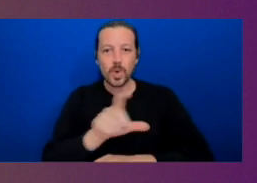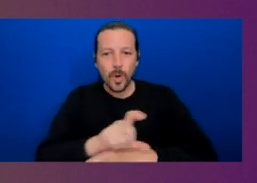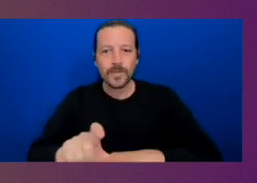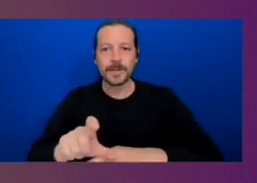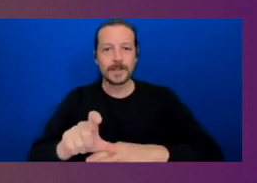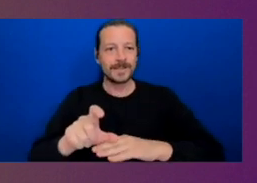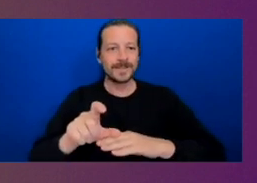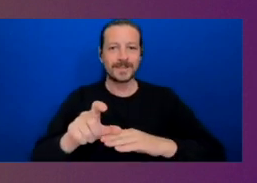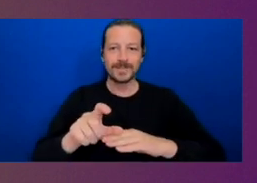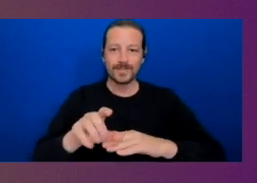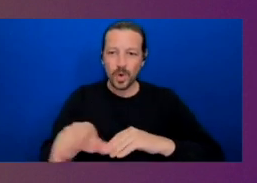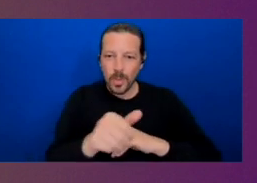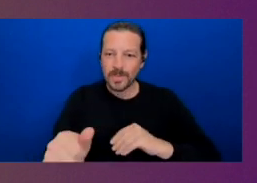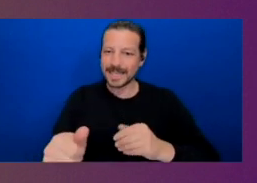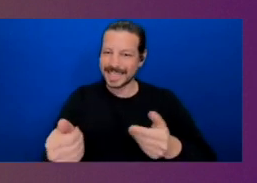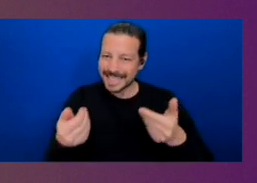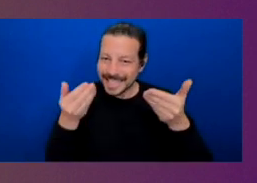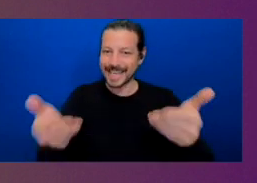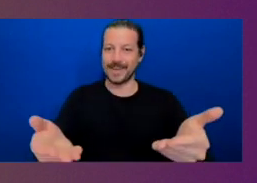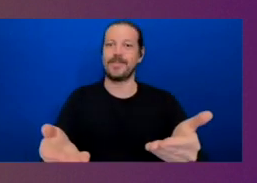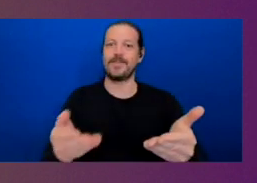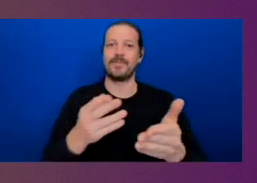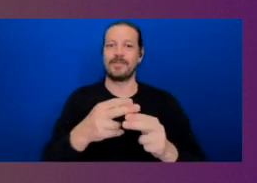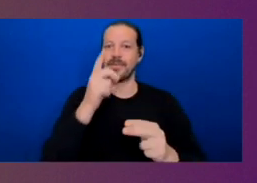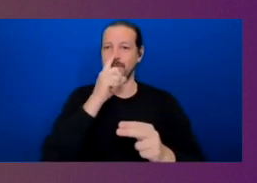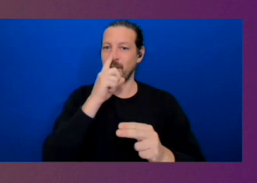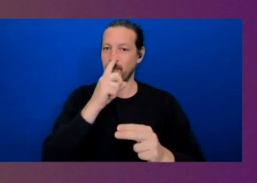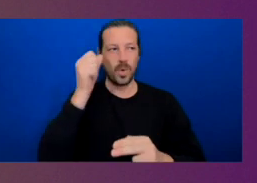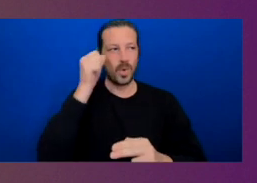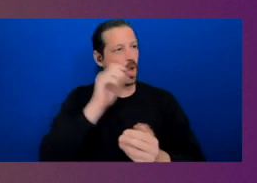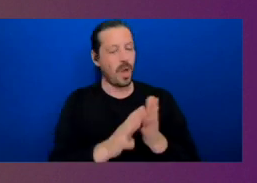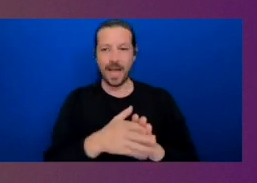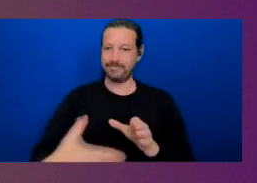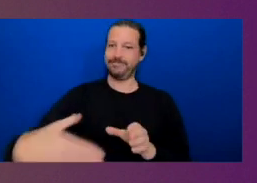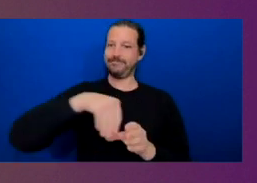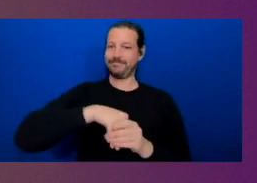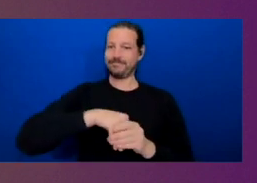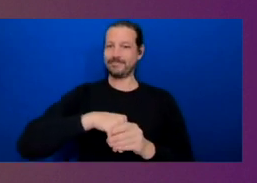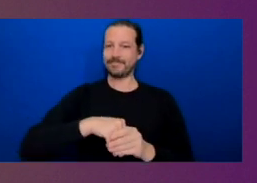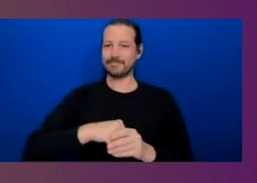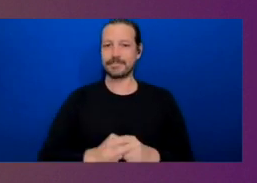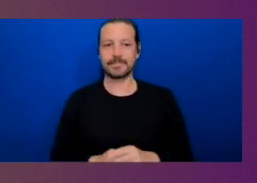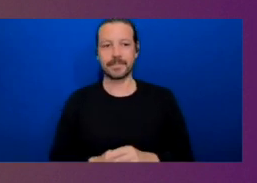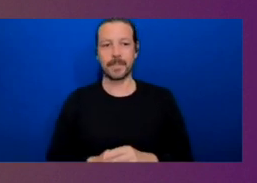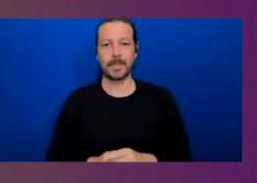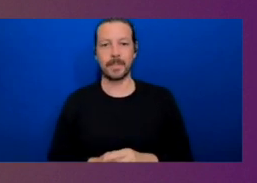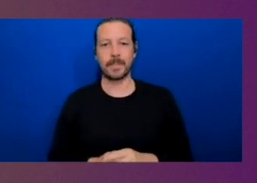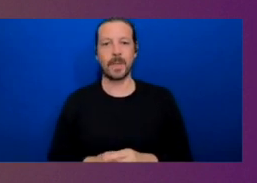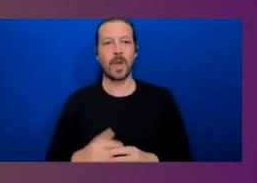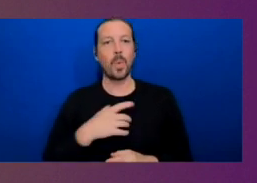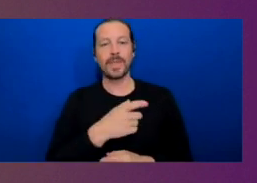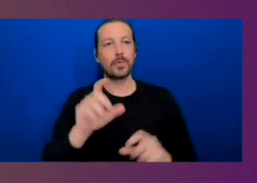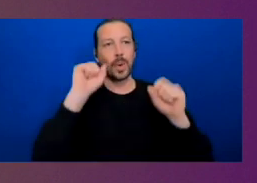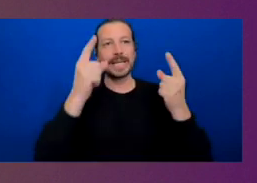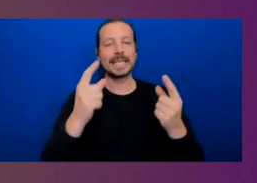the competence to be able to understand that early on, as Leonie was talking about before, not building a house